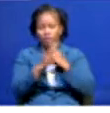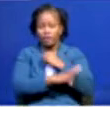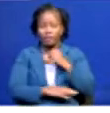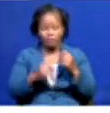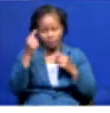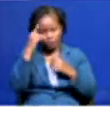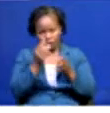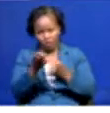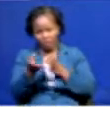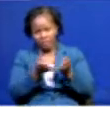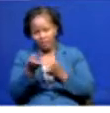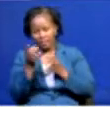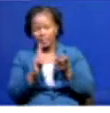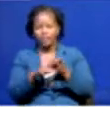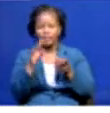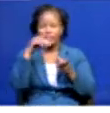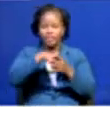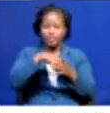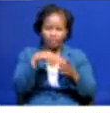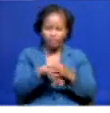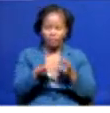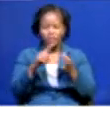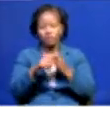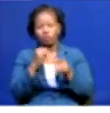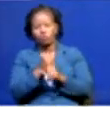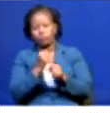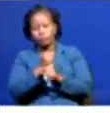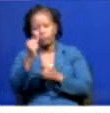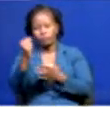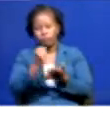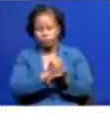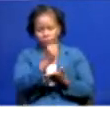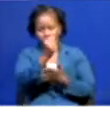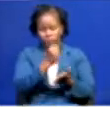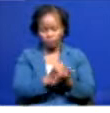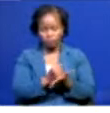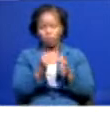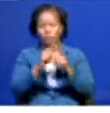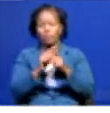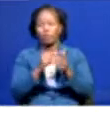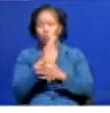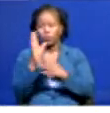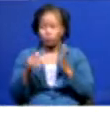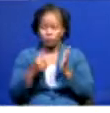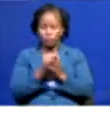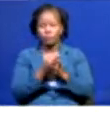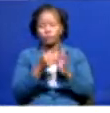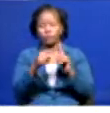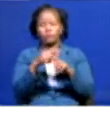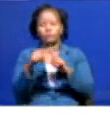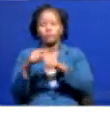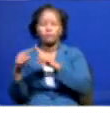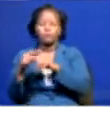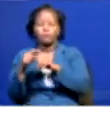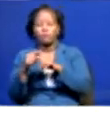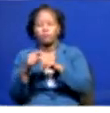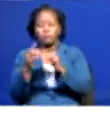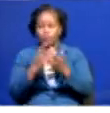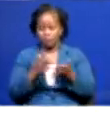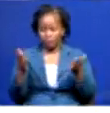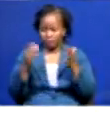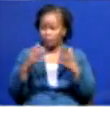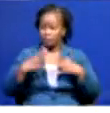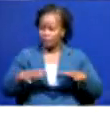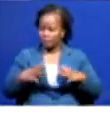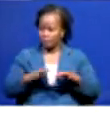trade, for investment, for employment, and all attendant positive aspects of